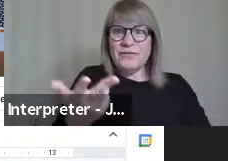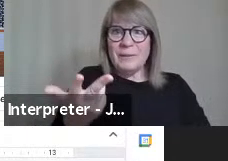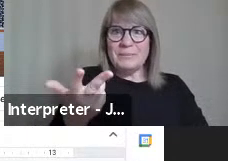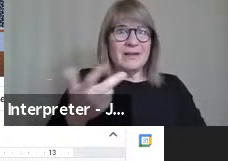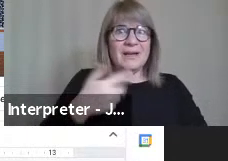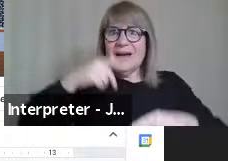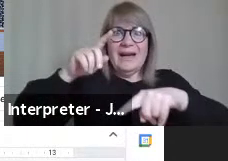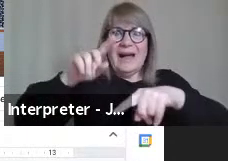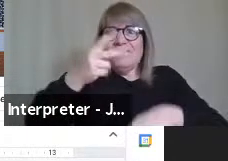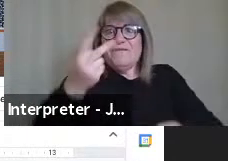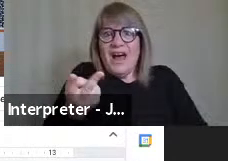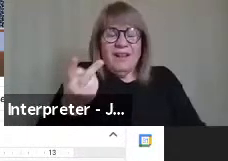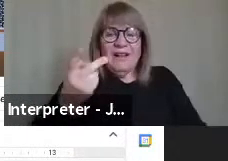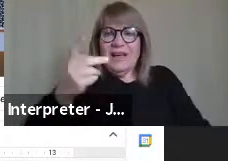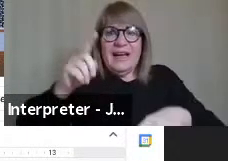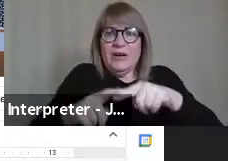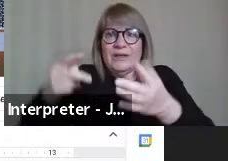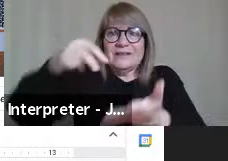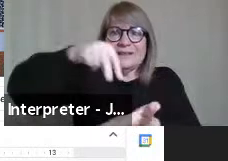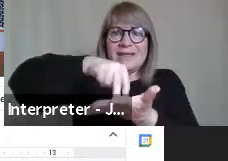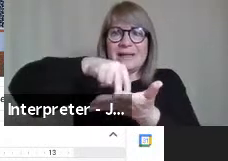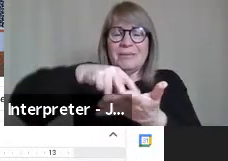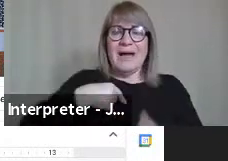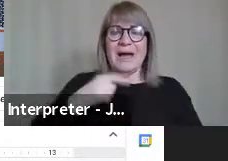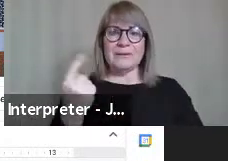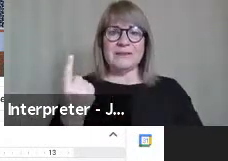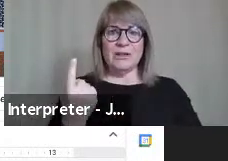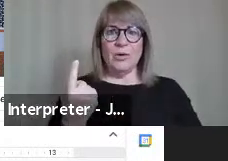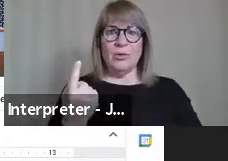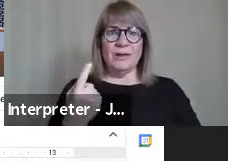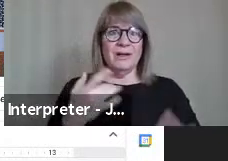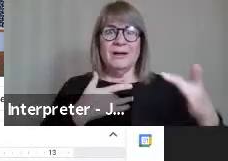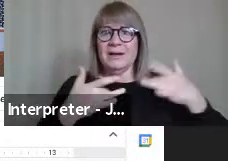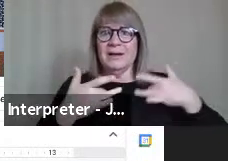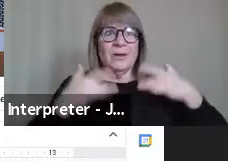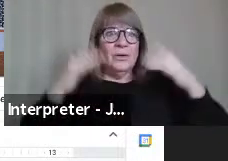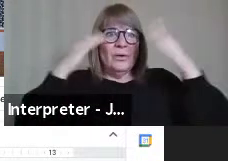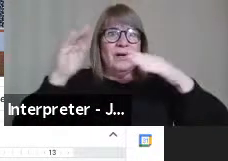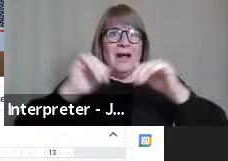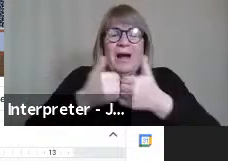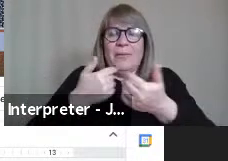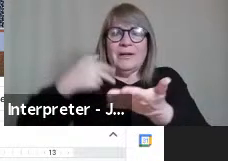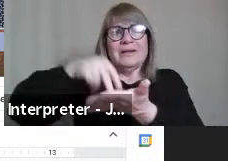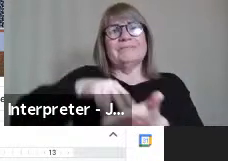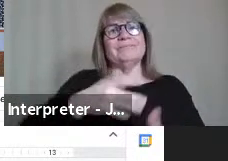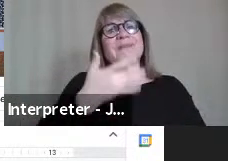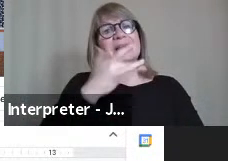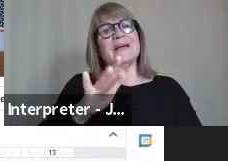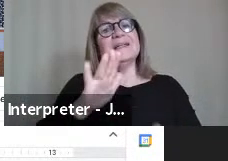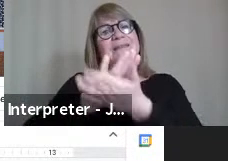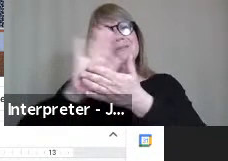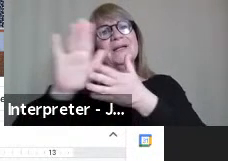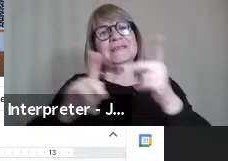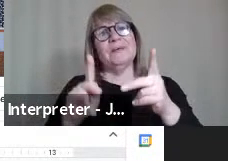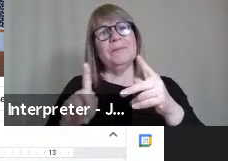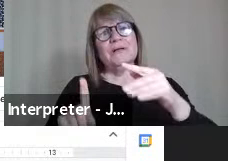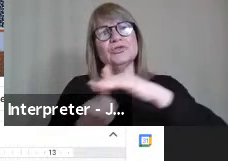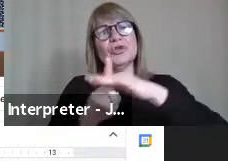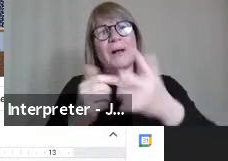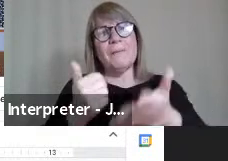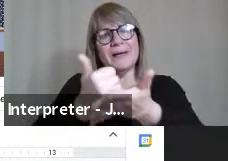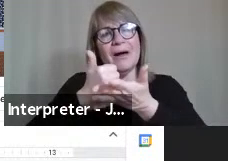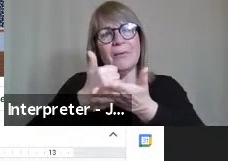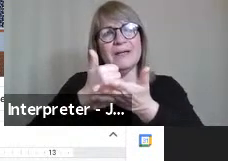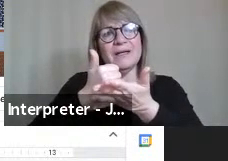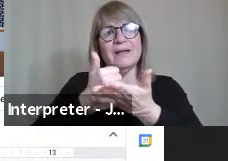by myself without my caregiver and i was worried how would i get up luckily some nice people came over and helped me out but i